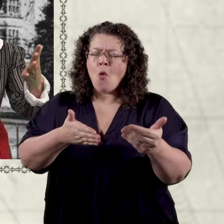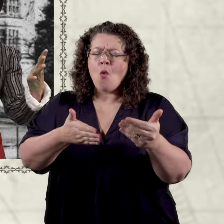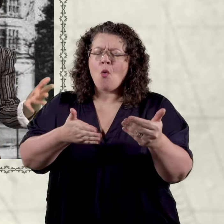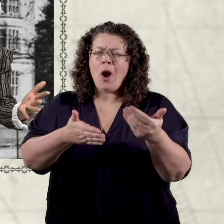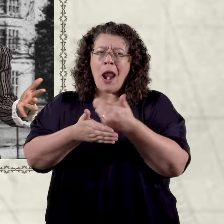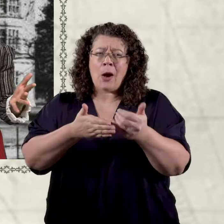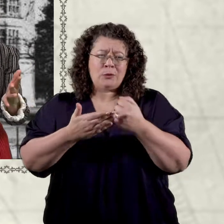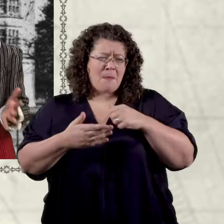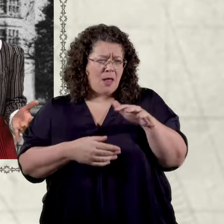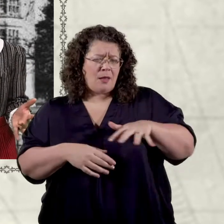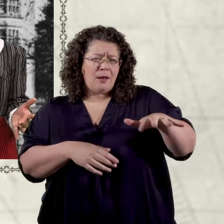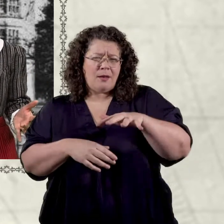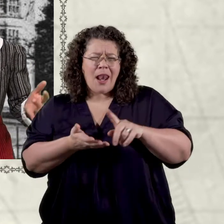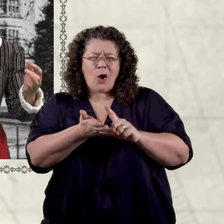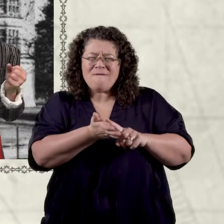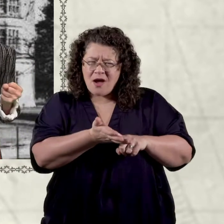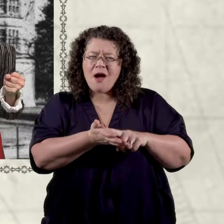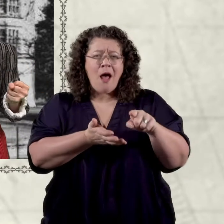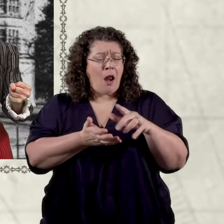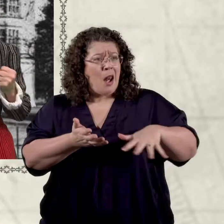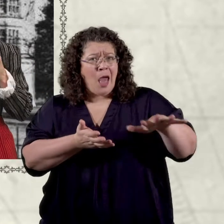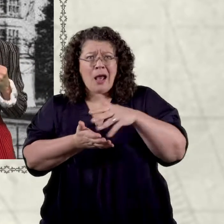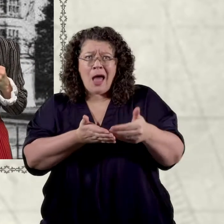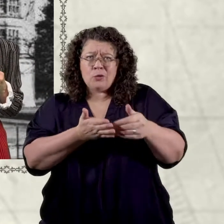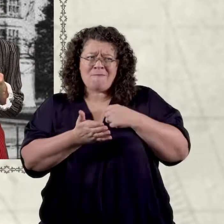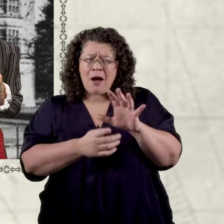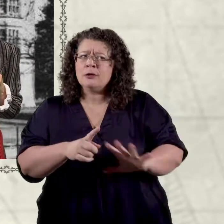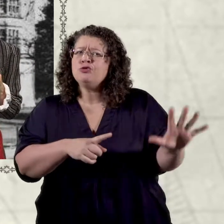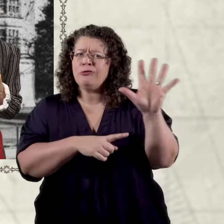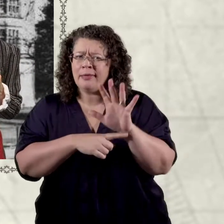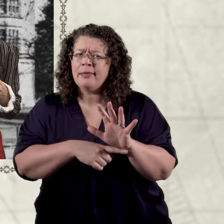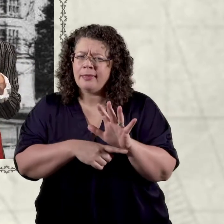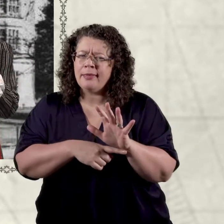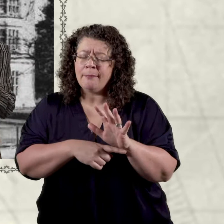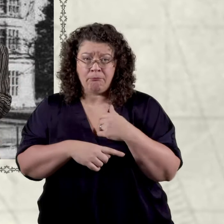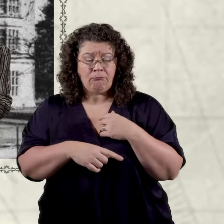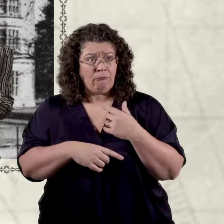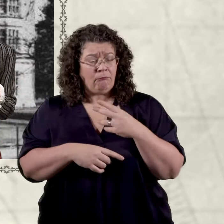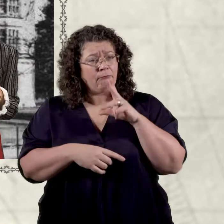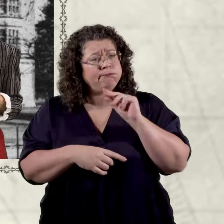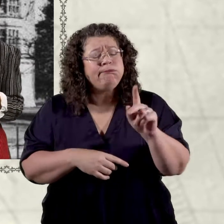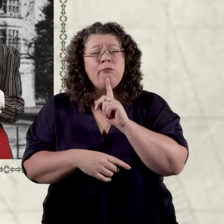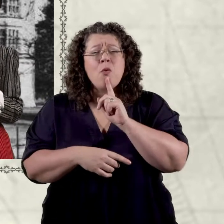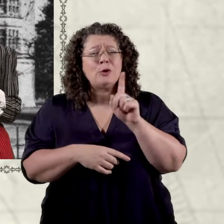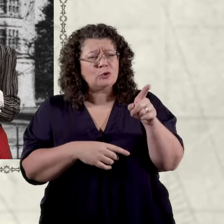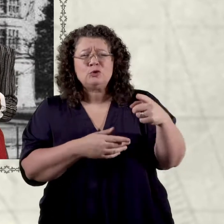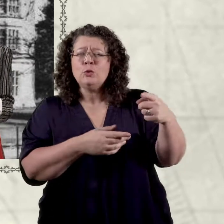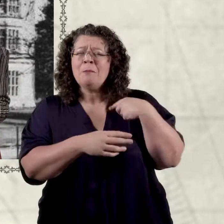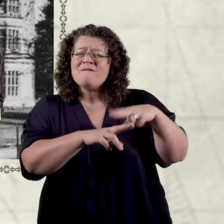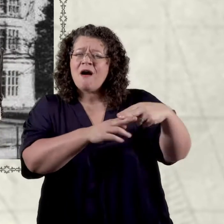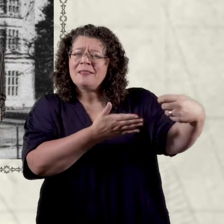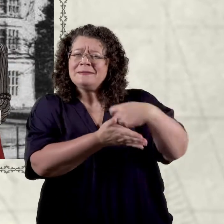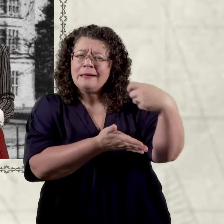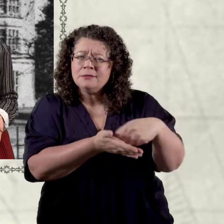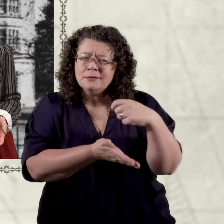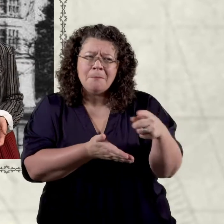language, the language of Llanover, the language of my country. I used to speak to my father's tenants about